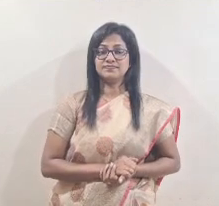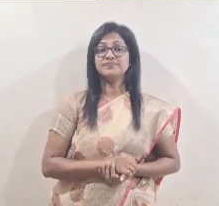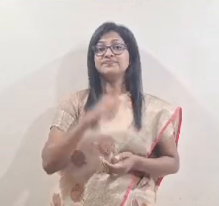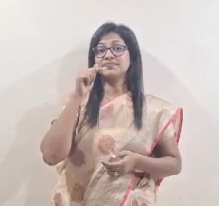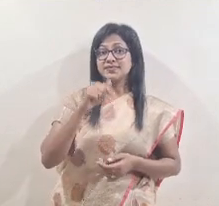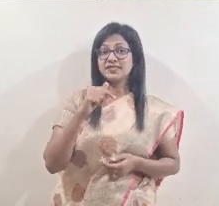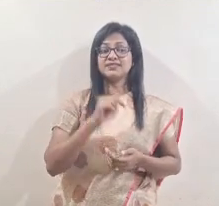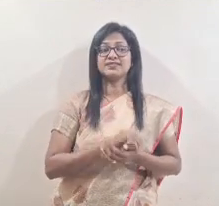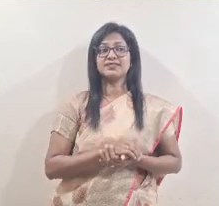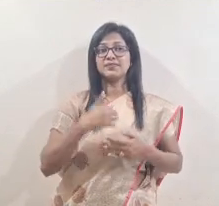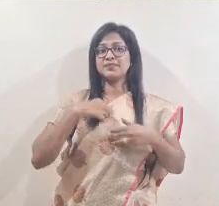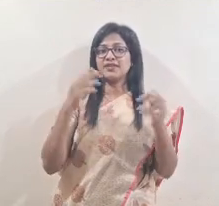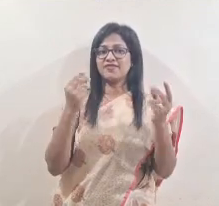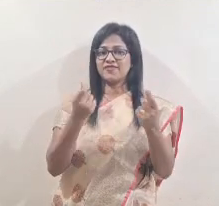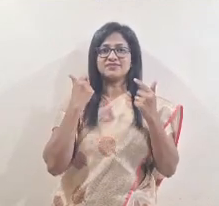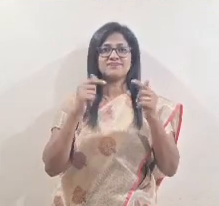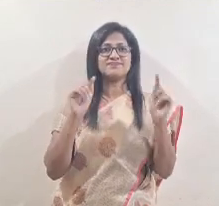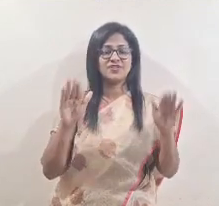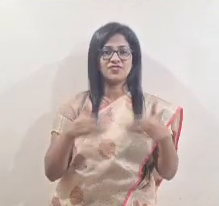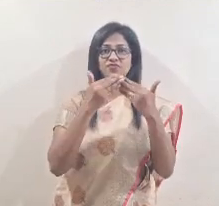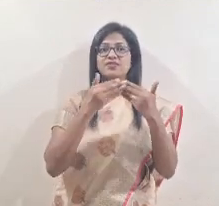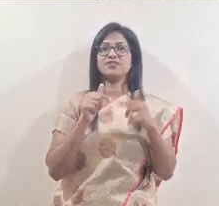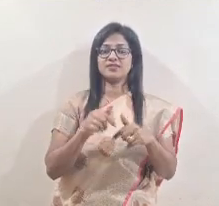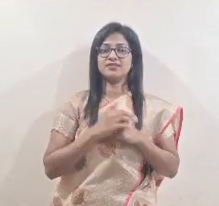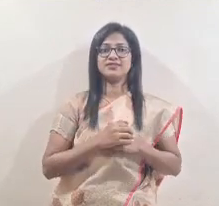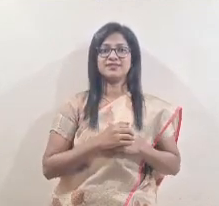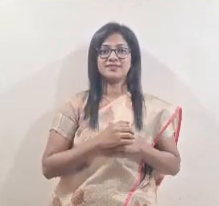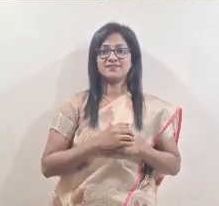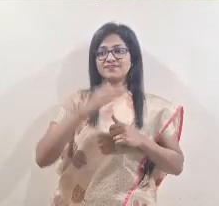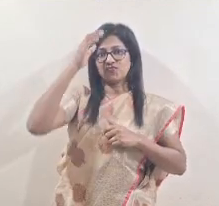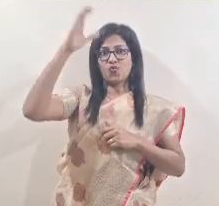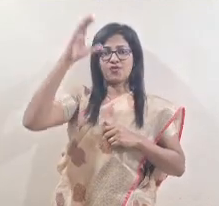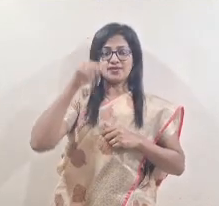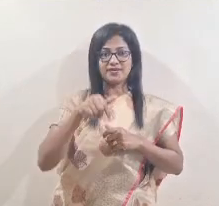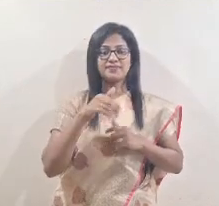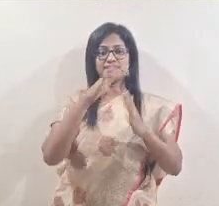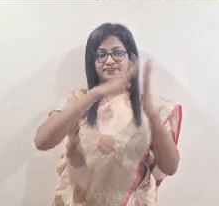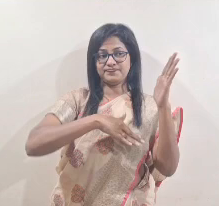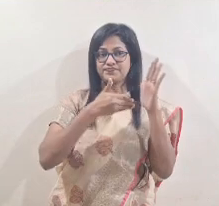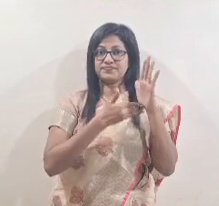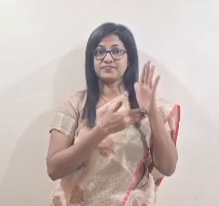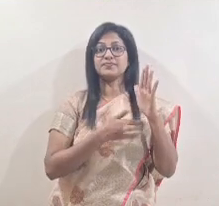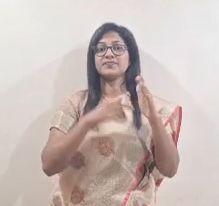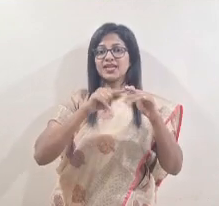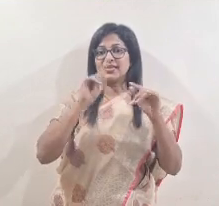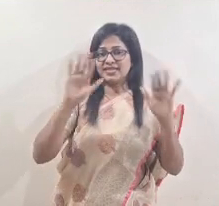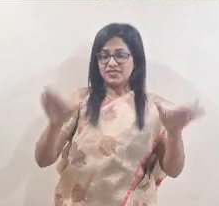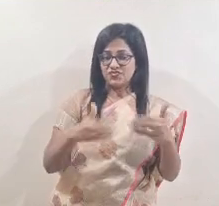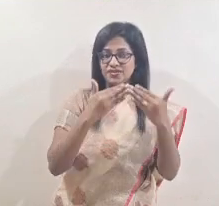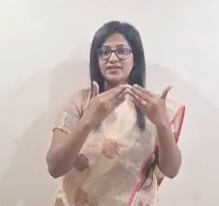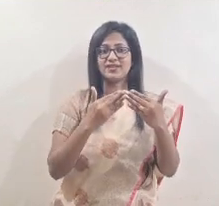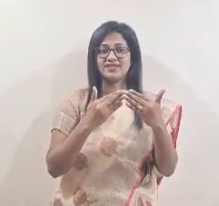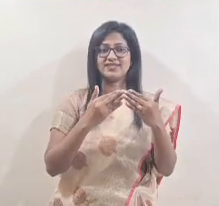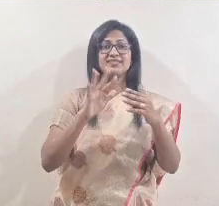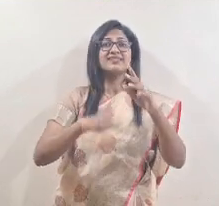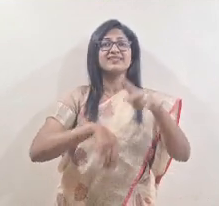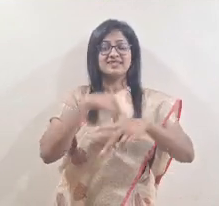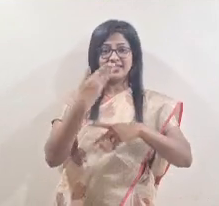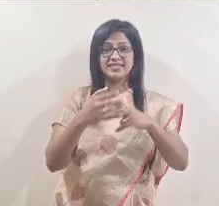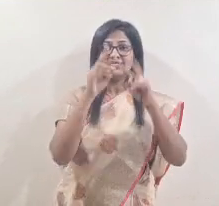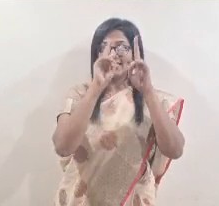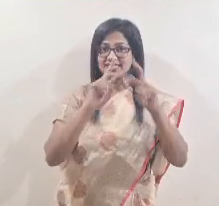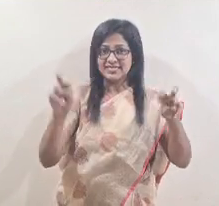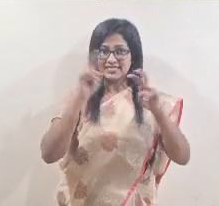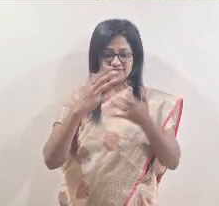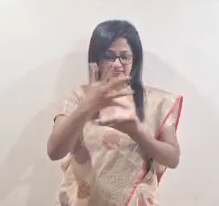And this is my quick introduction about the content. So I'll start with introduction, then about the